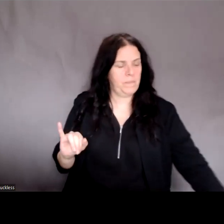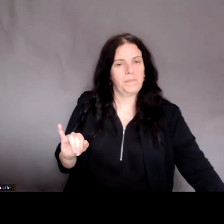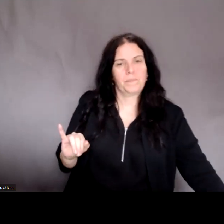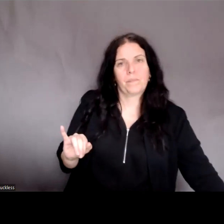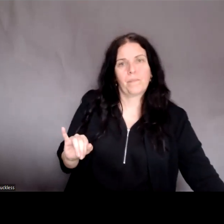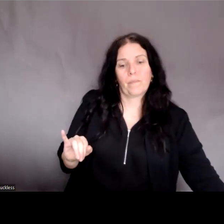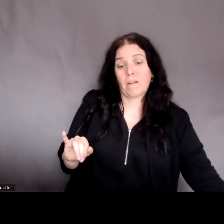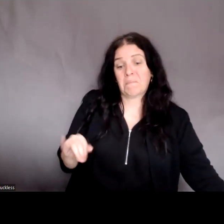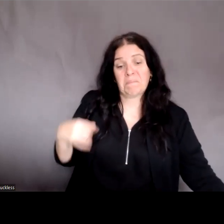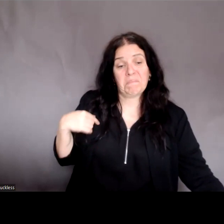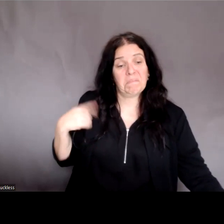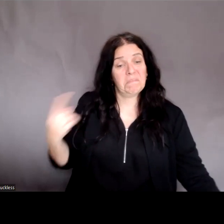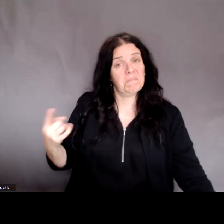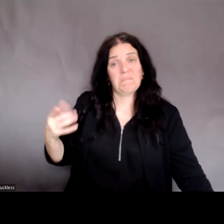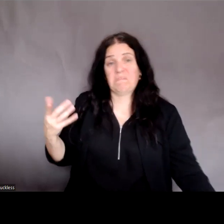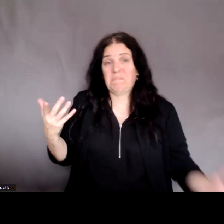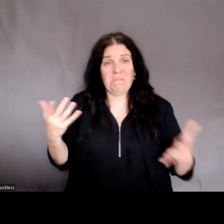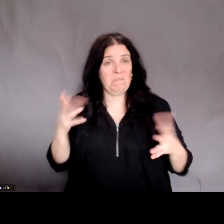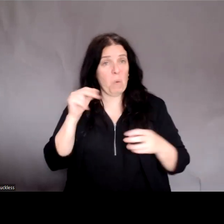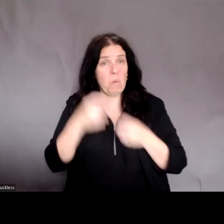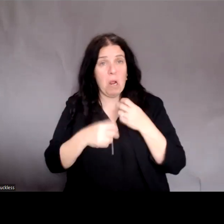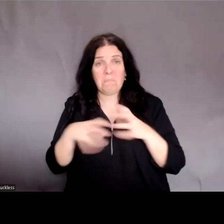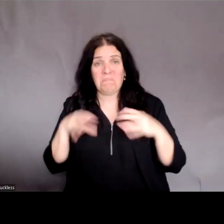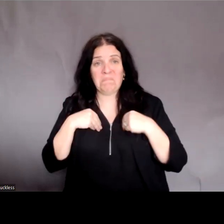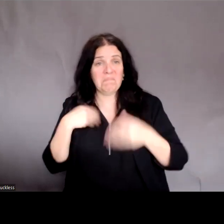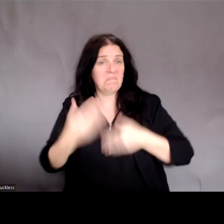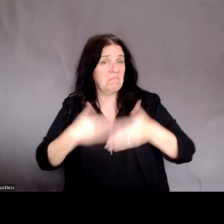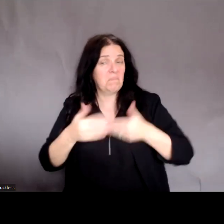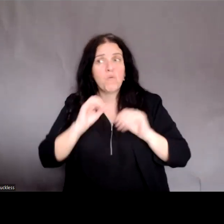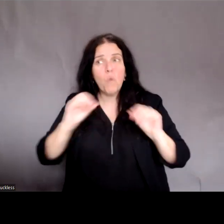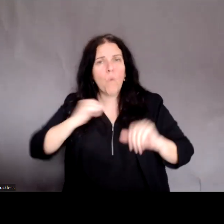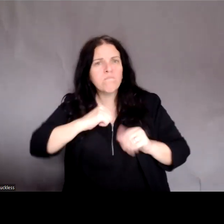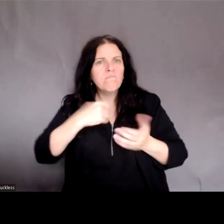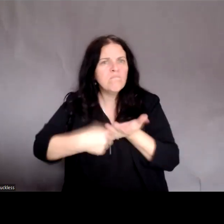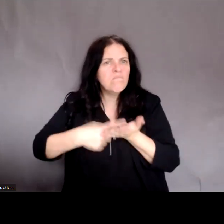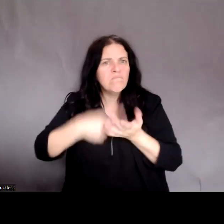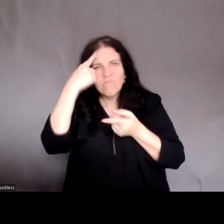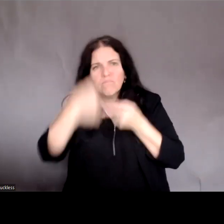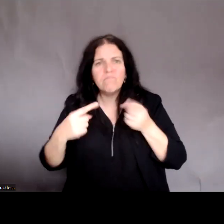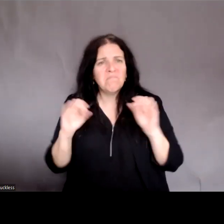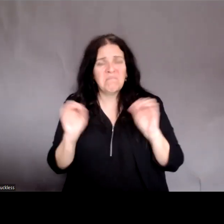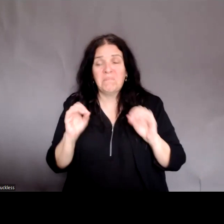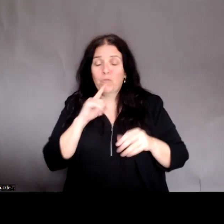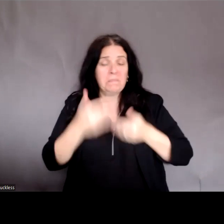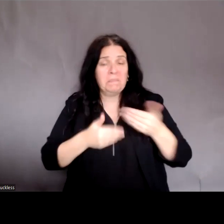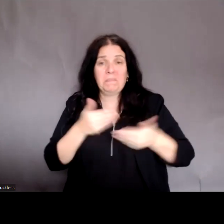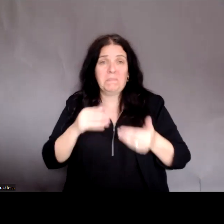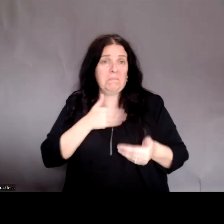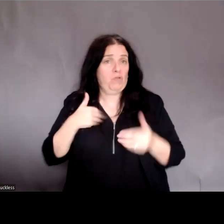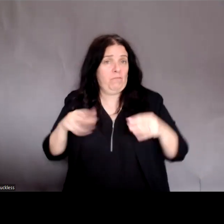we haven't had any pushback at all. And in the